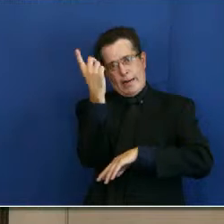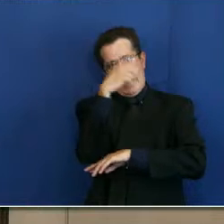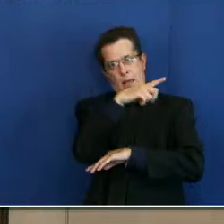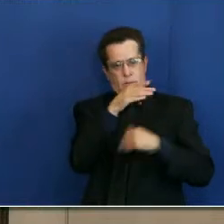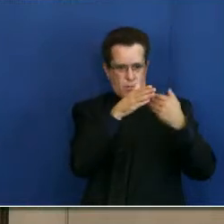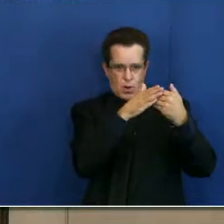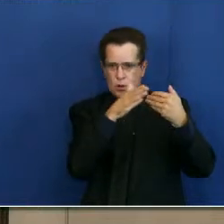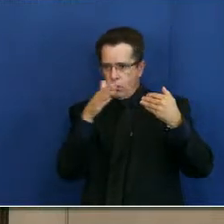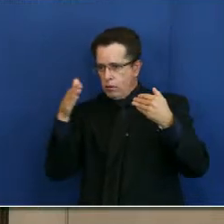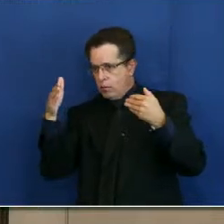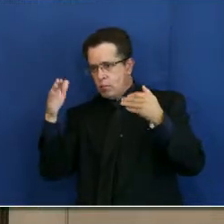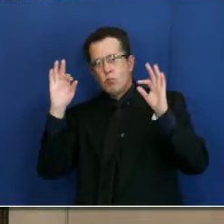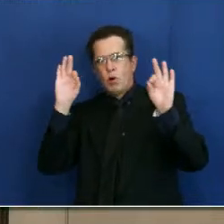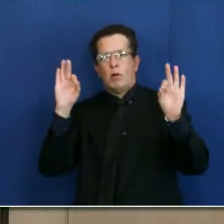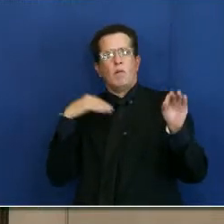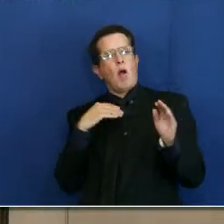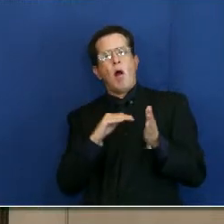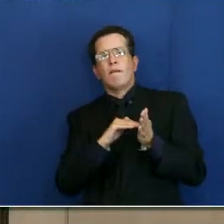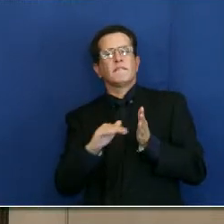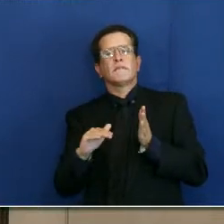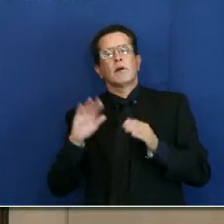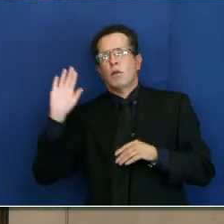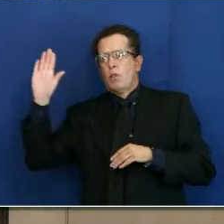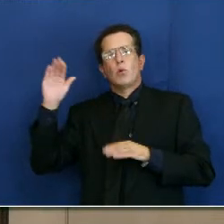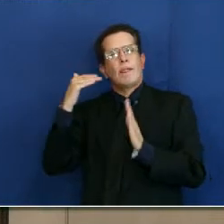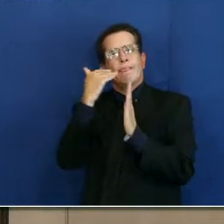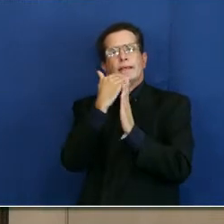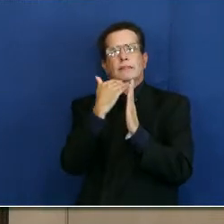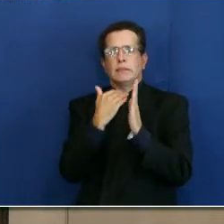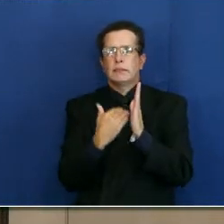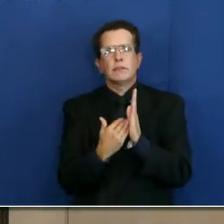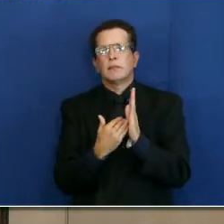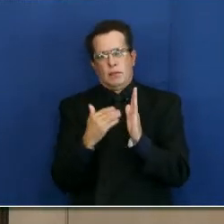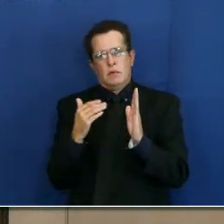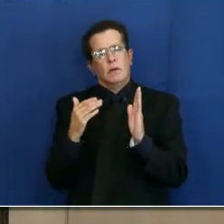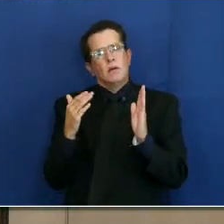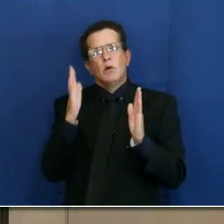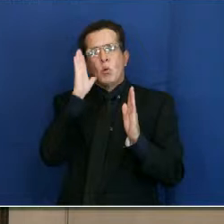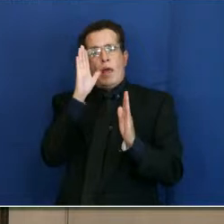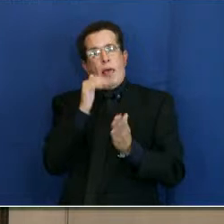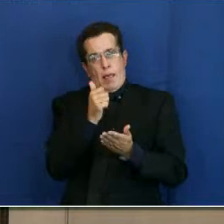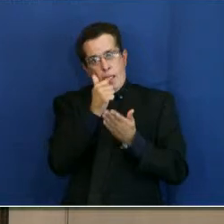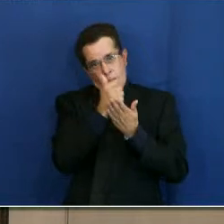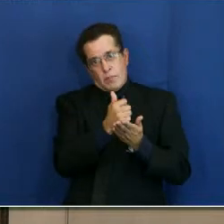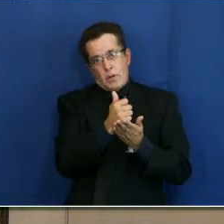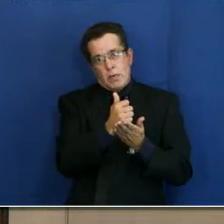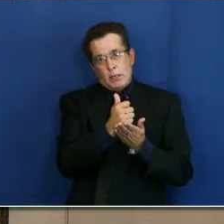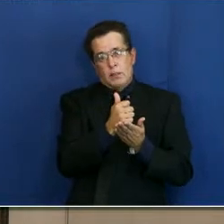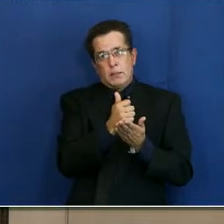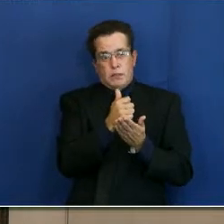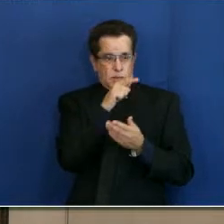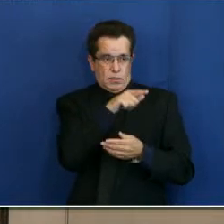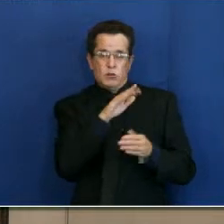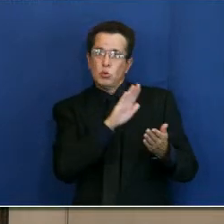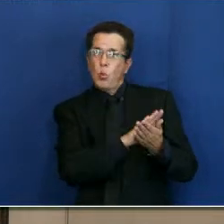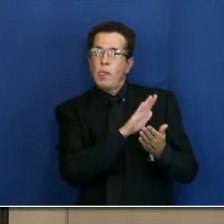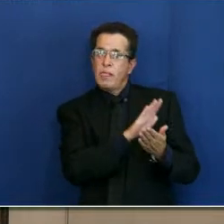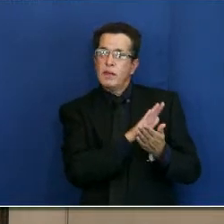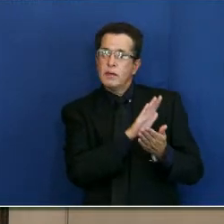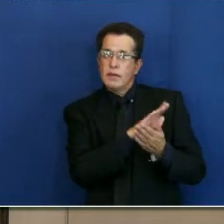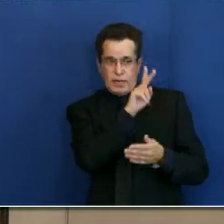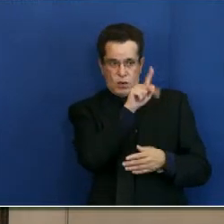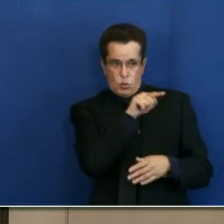coming off of the list, it has no implications for other businesses,